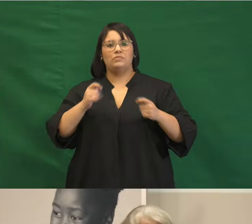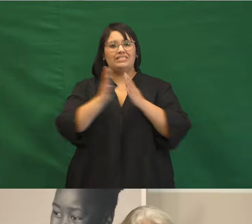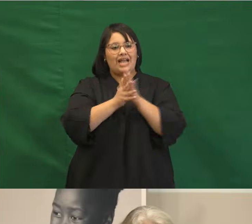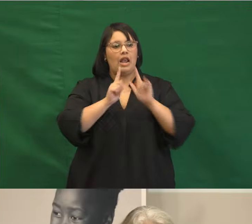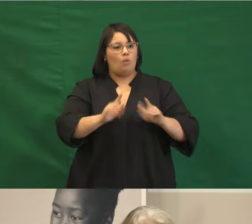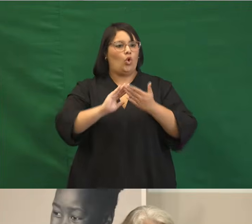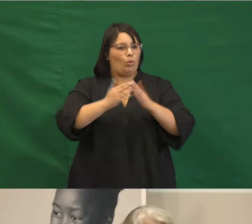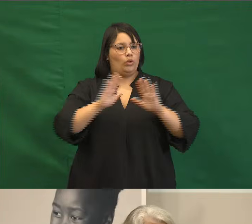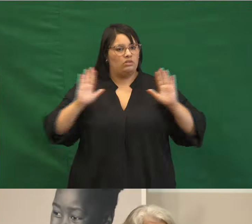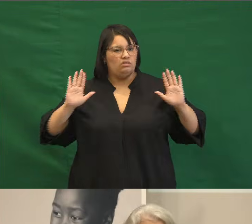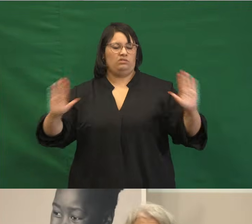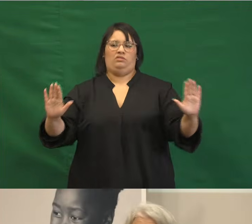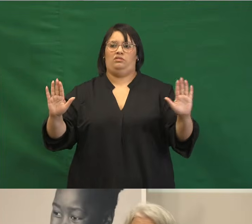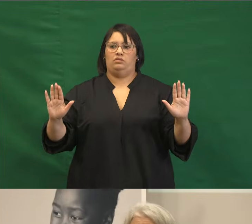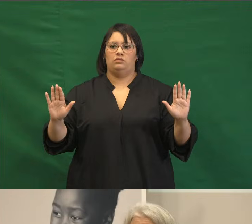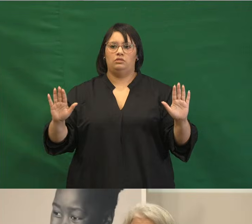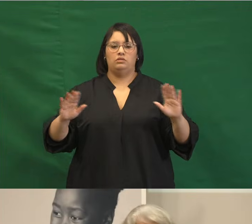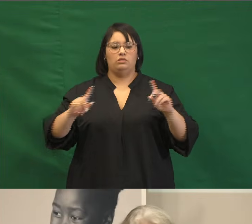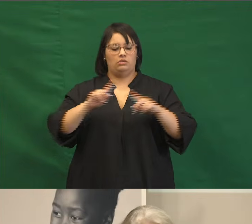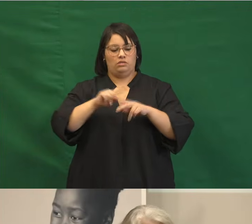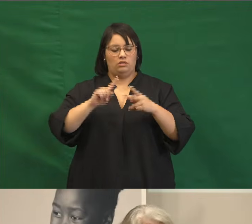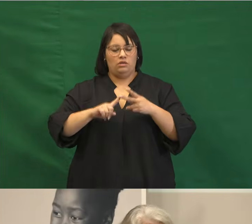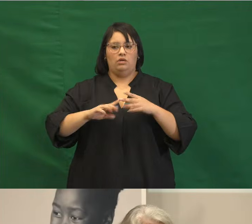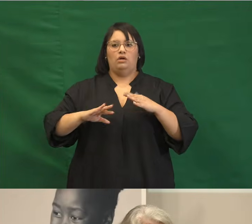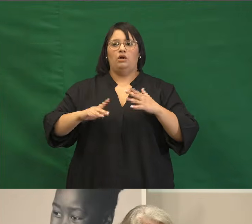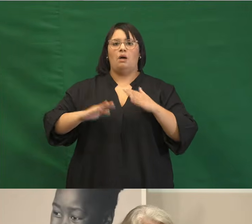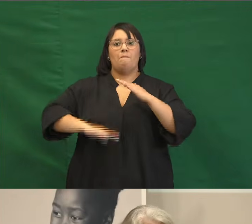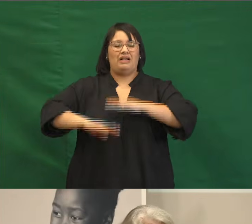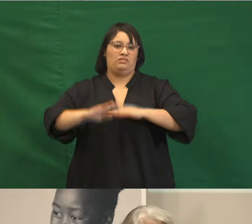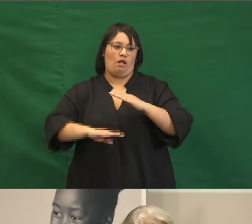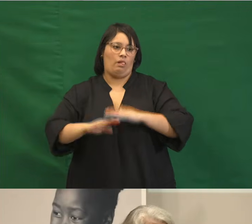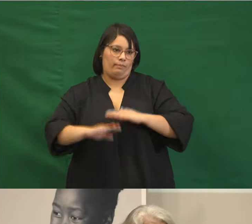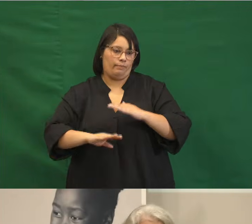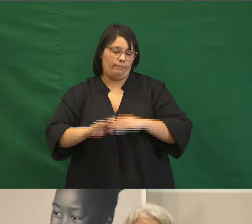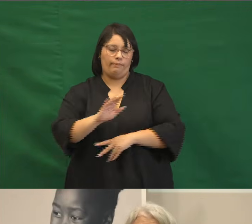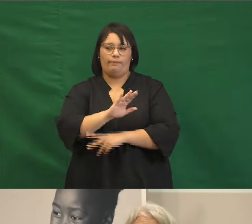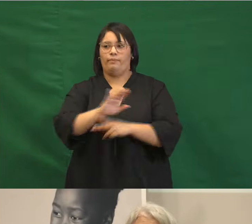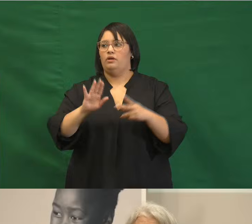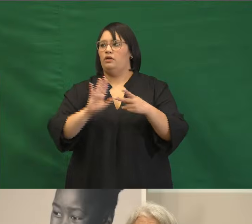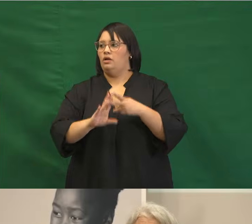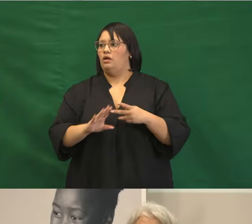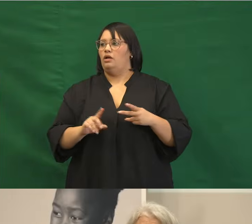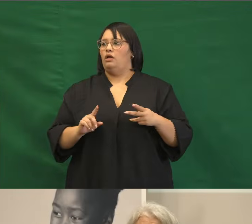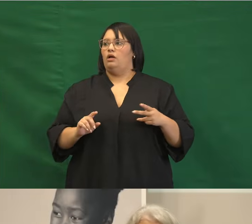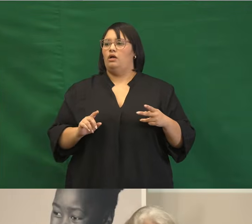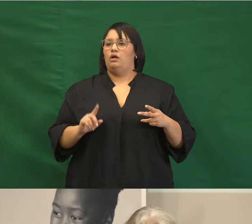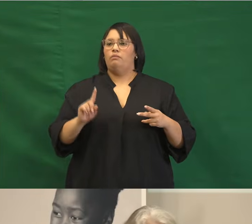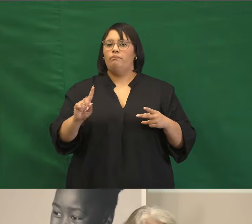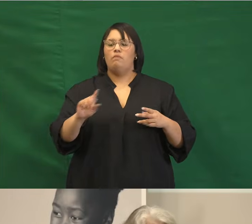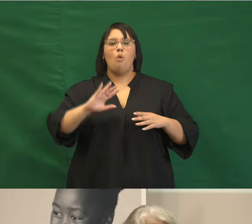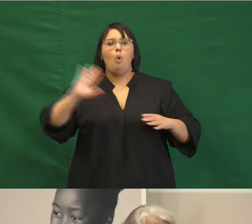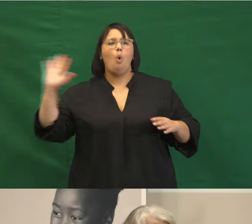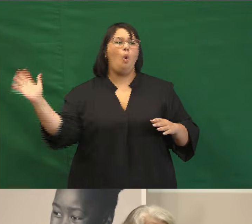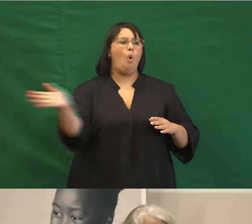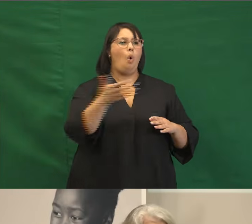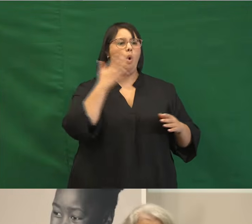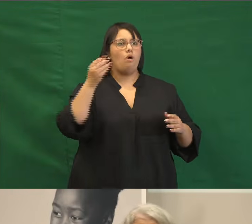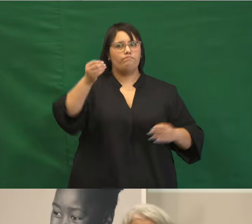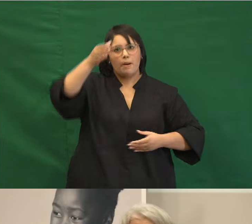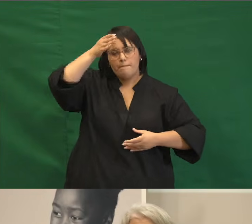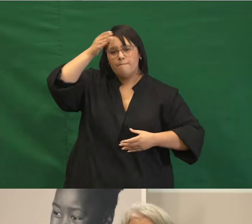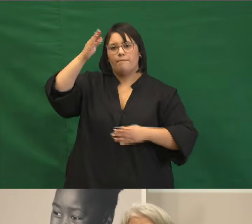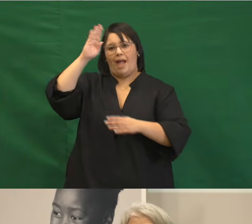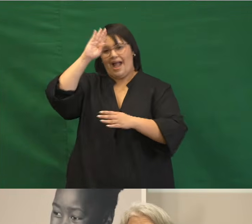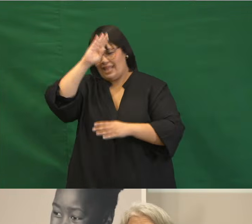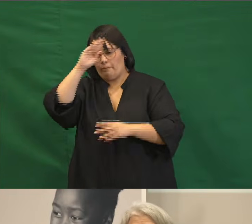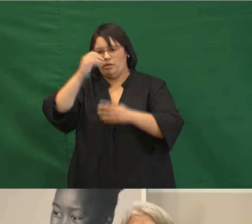language community, the PanSalb, of course, and all the academics, the corporate and the